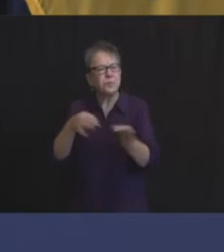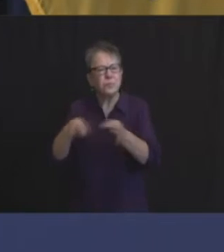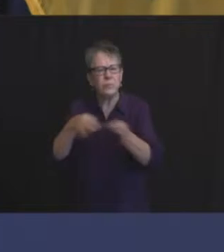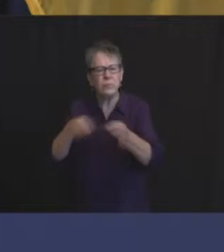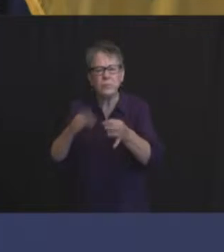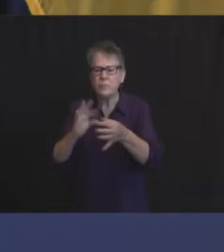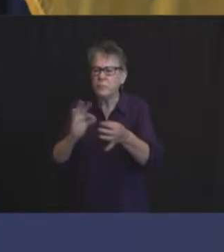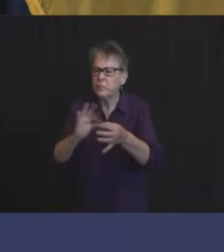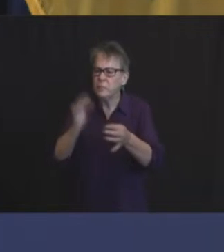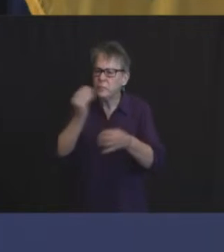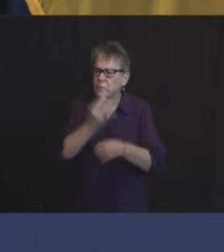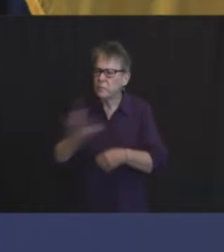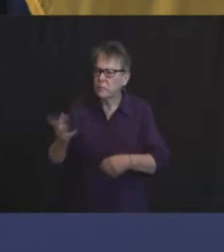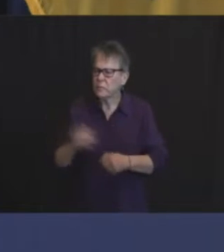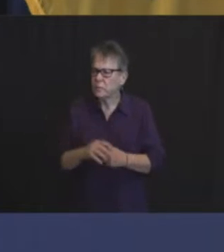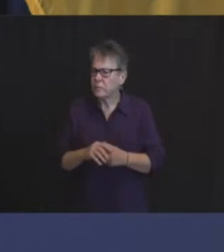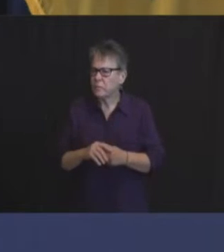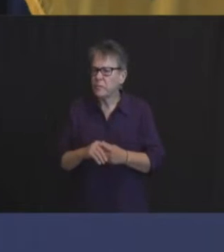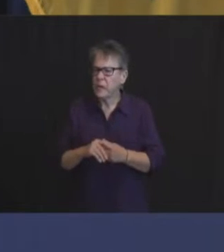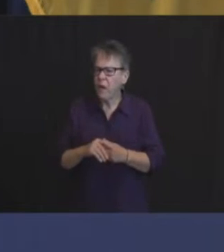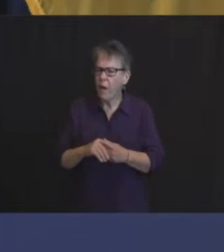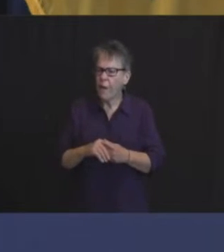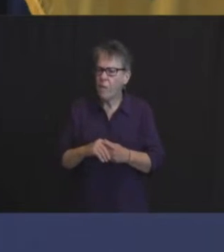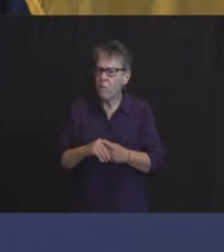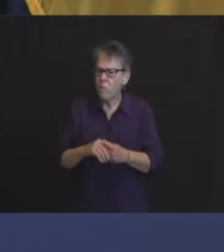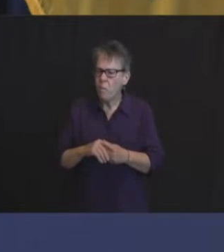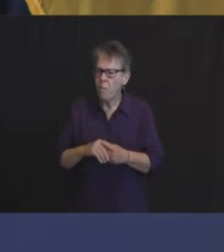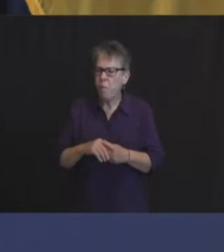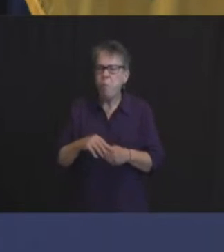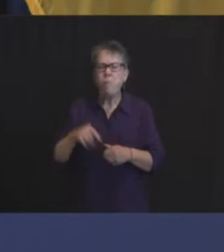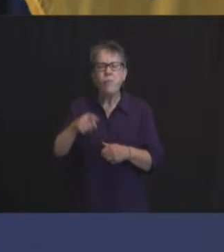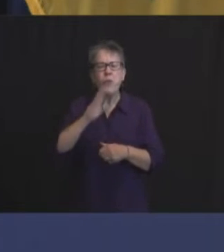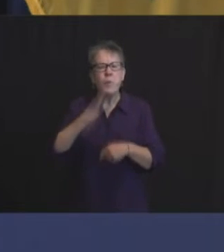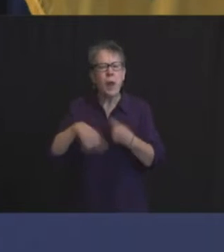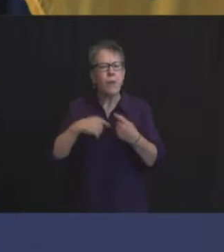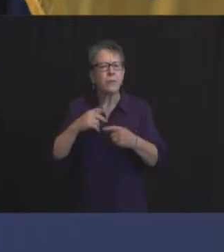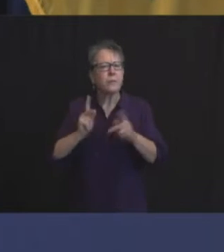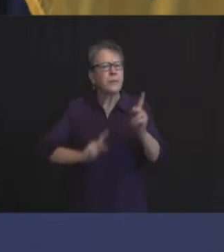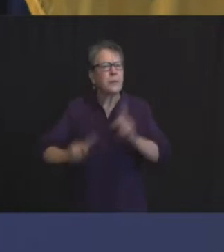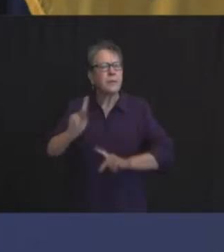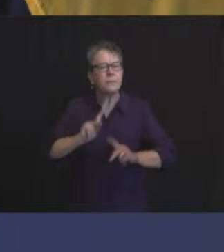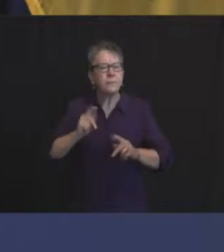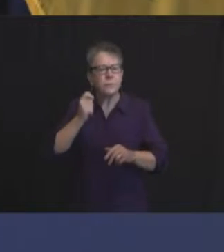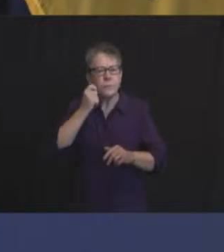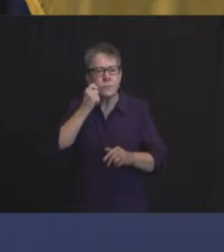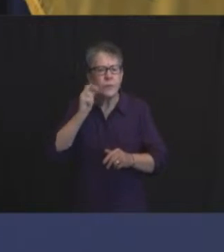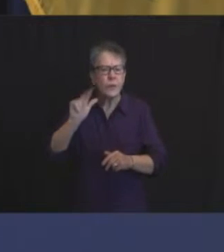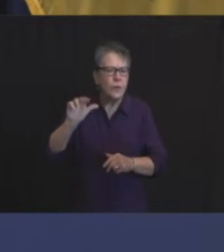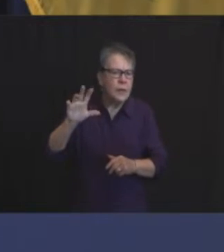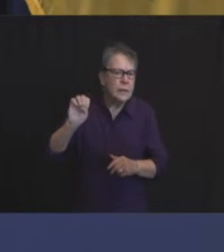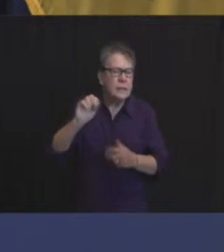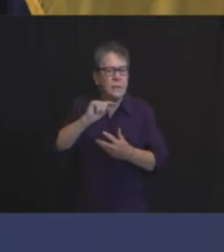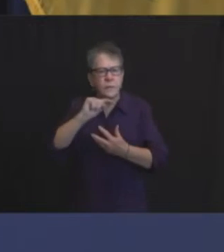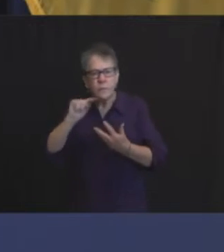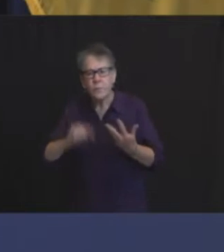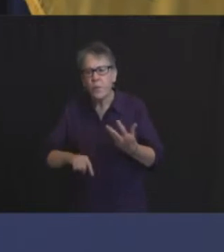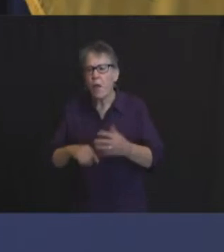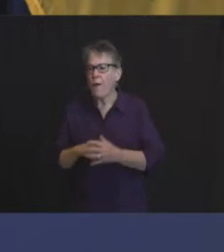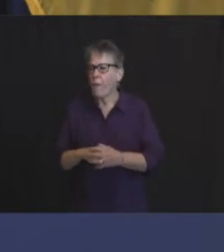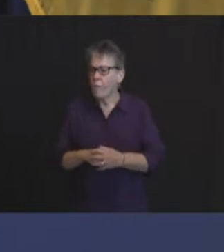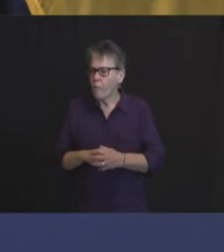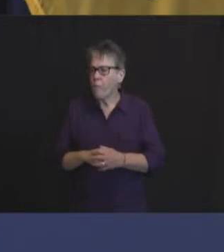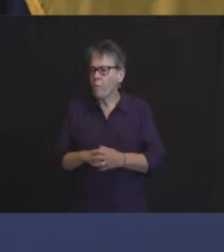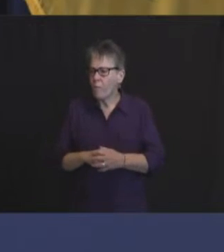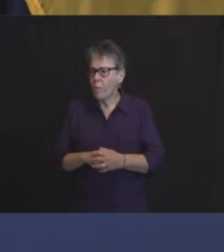color, particularly with the Tuskegee and other chapters in our history, to be able to stand up there as a role model and say, this